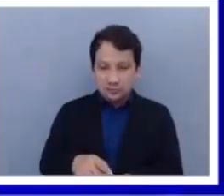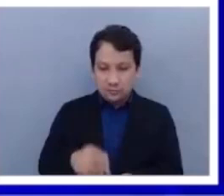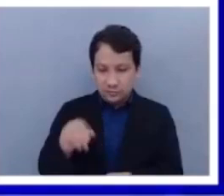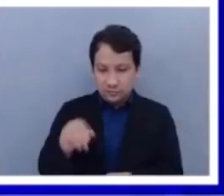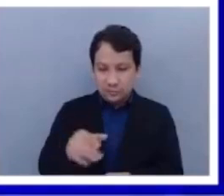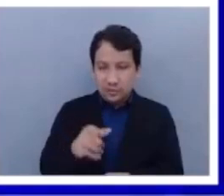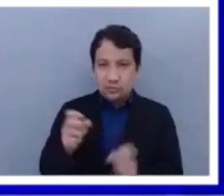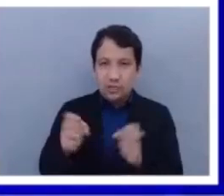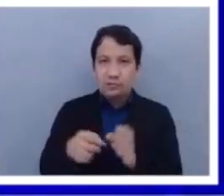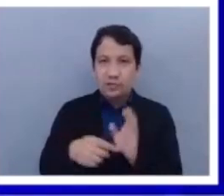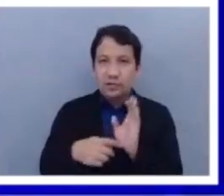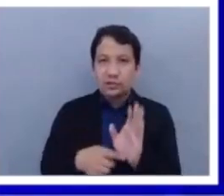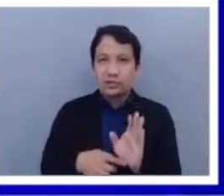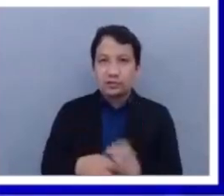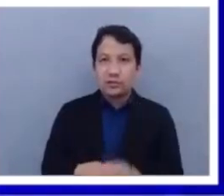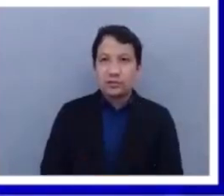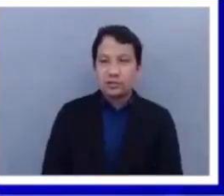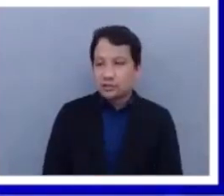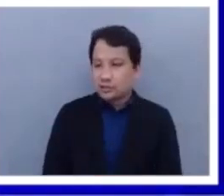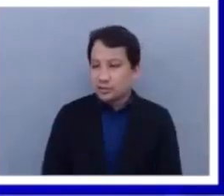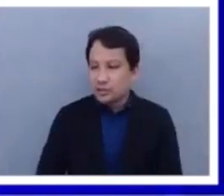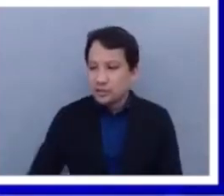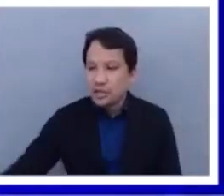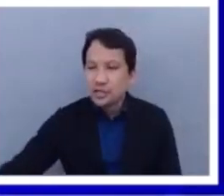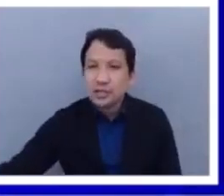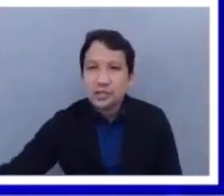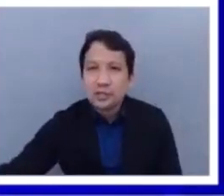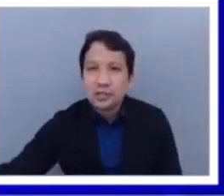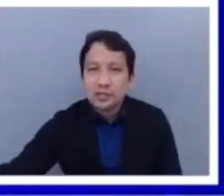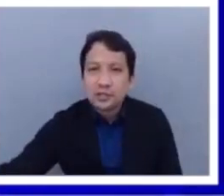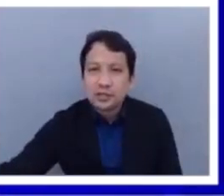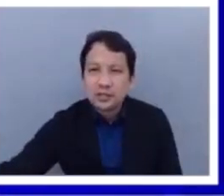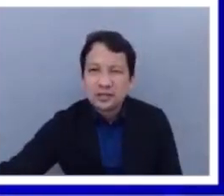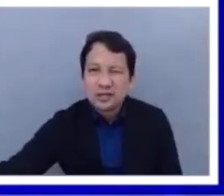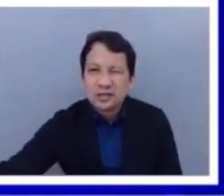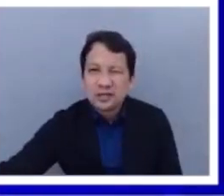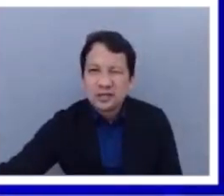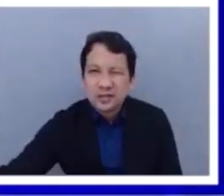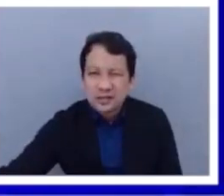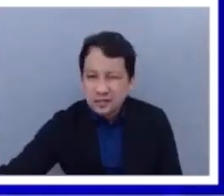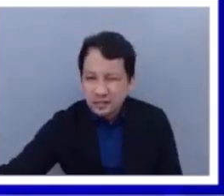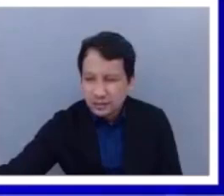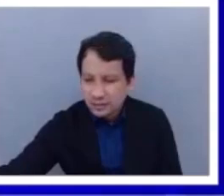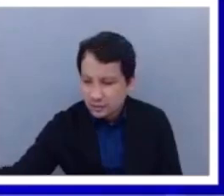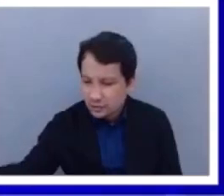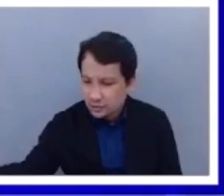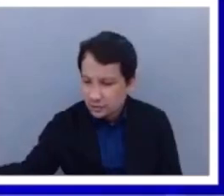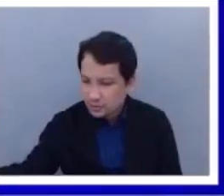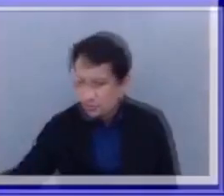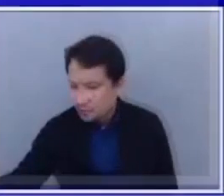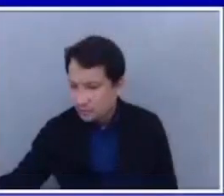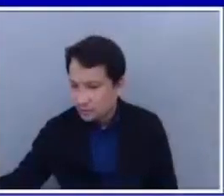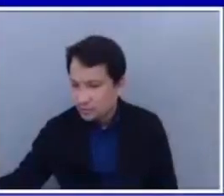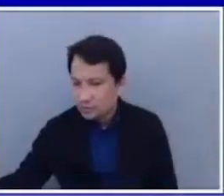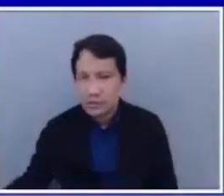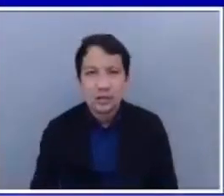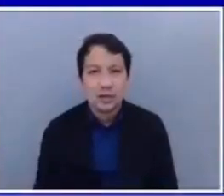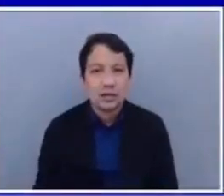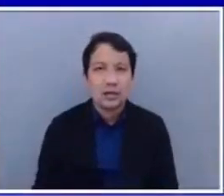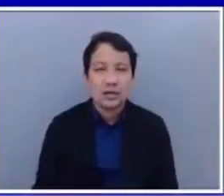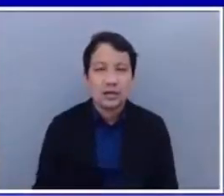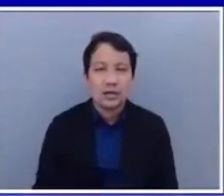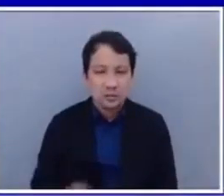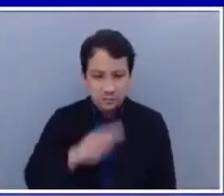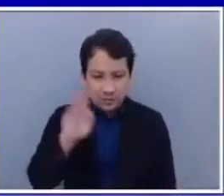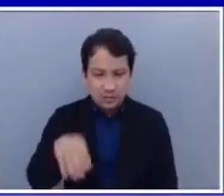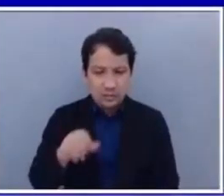you. Thank you, Yusek. Our next question is from July Rada of Manila Standard. The question is about